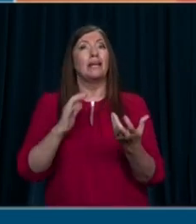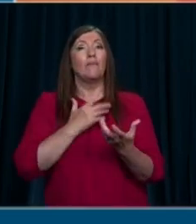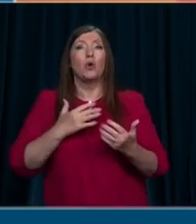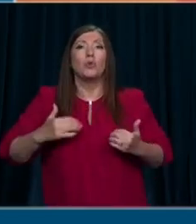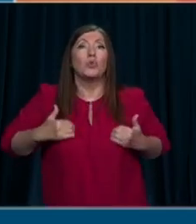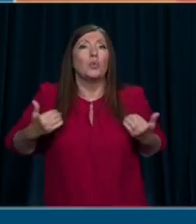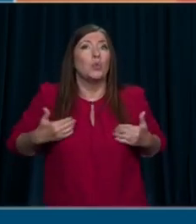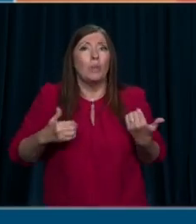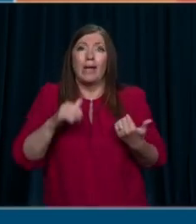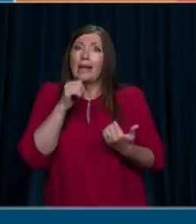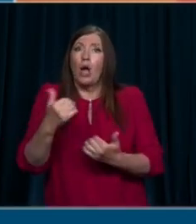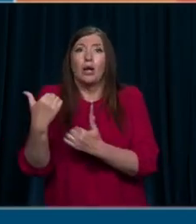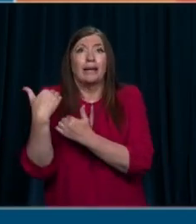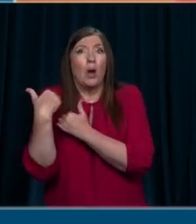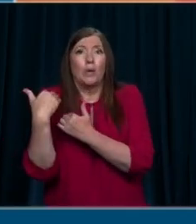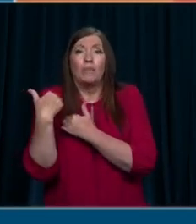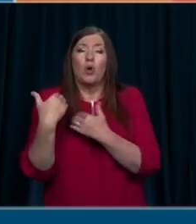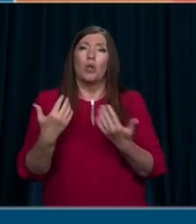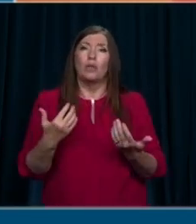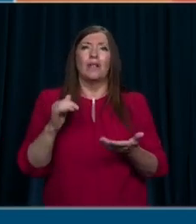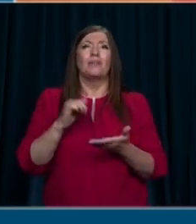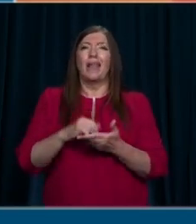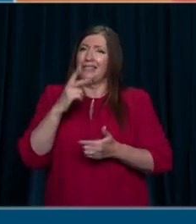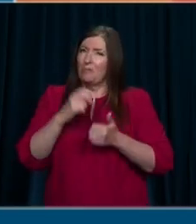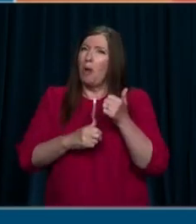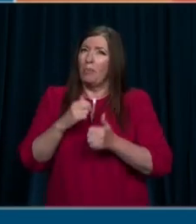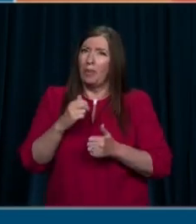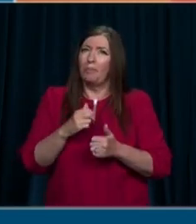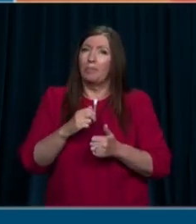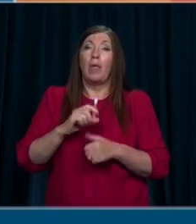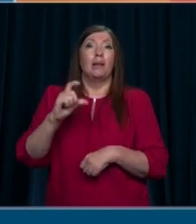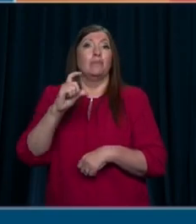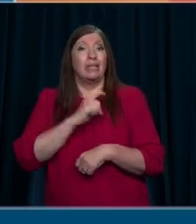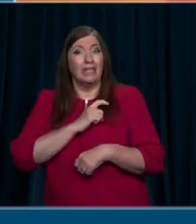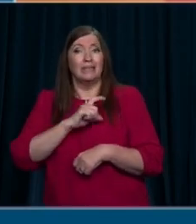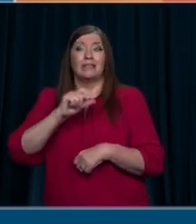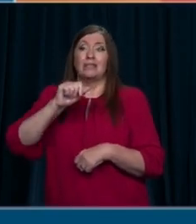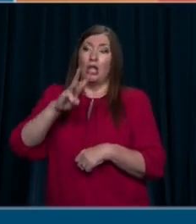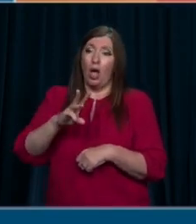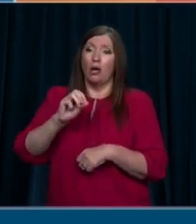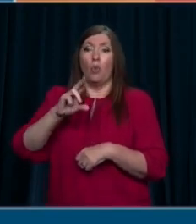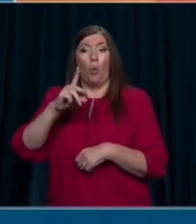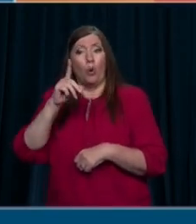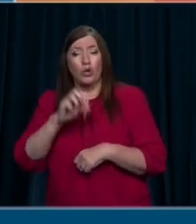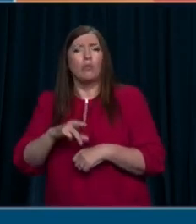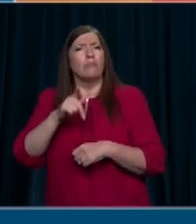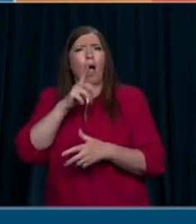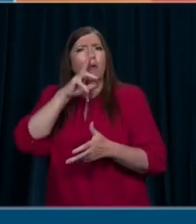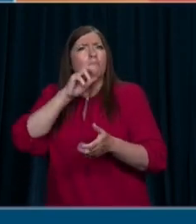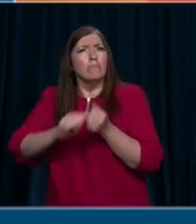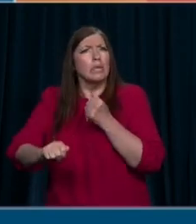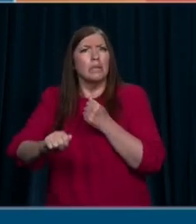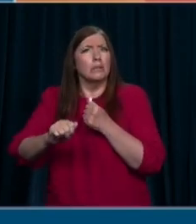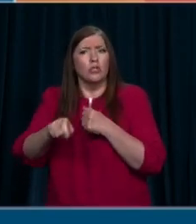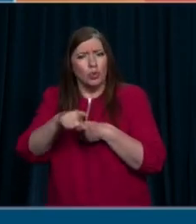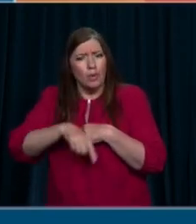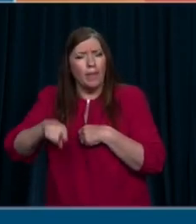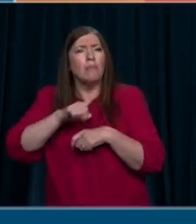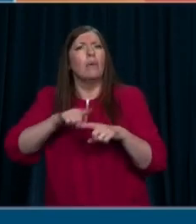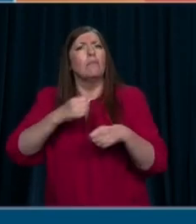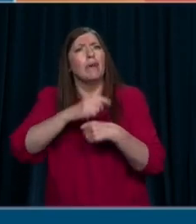have not been held accountable. That's where our problem is. The police, the law and order, we don't want to be mean, we don't want to be cruel, but we want to hold them